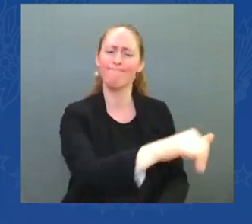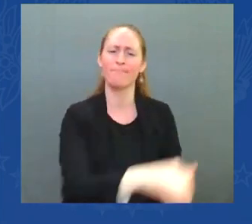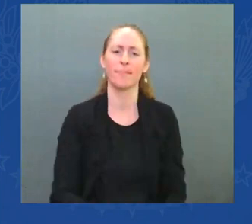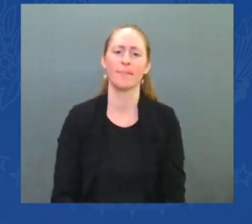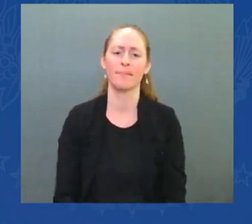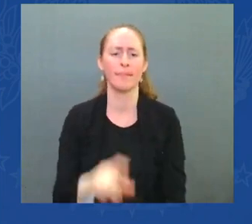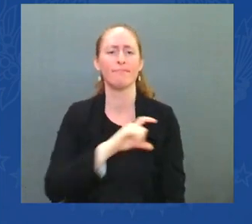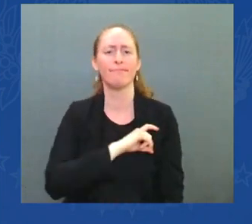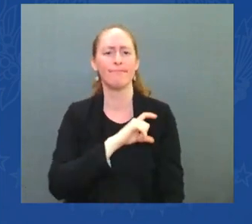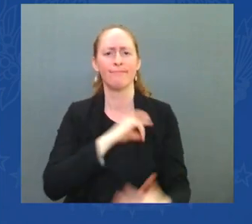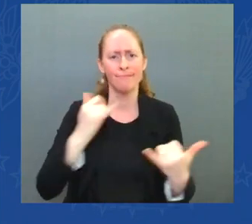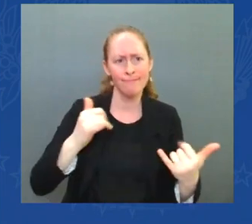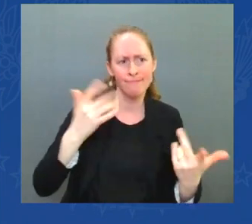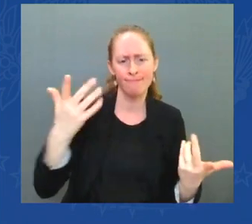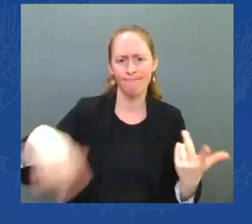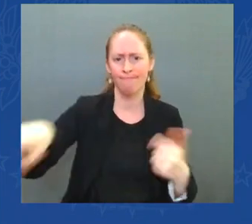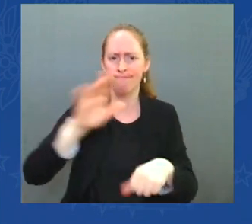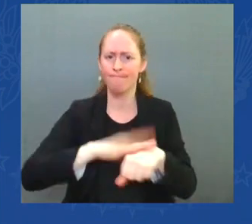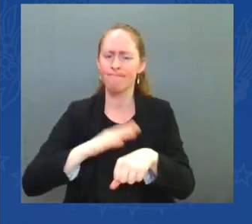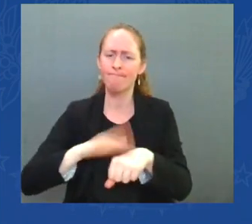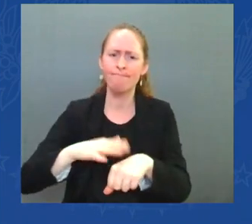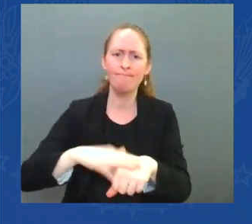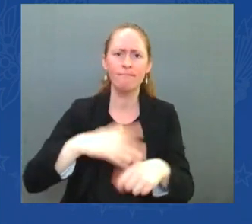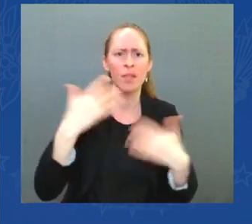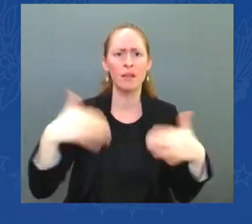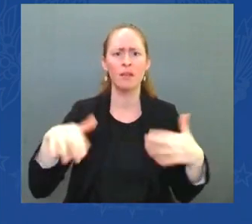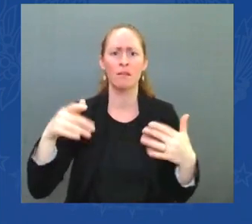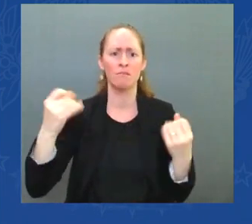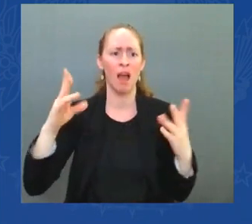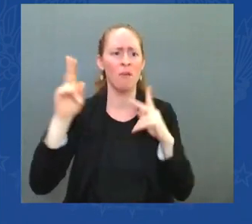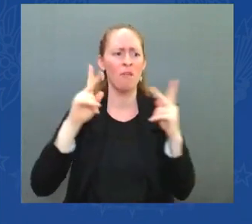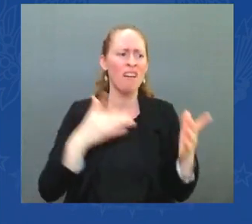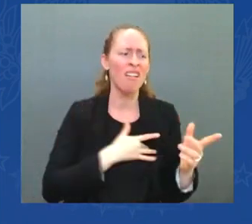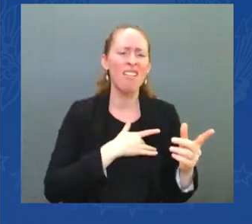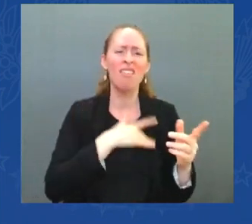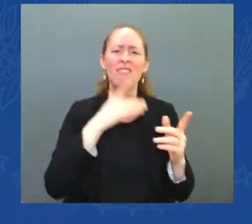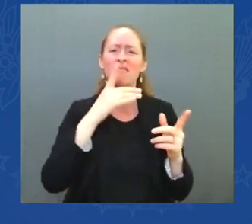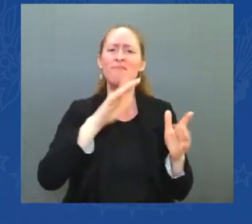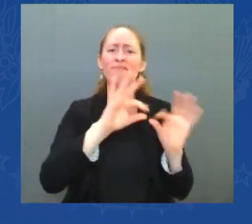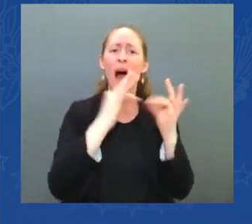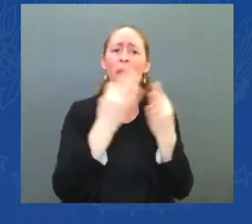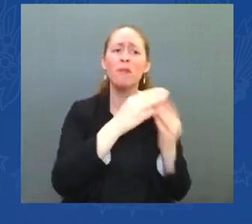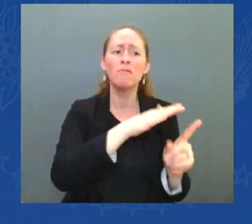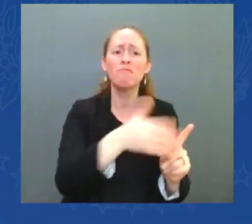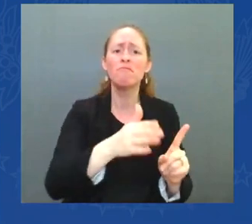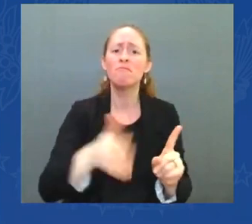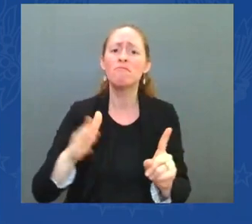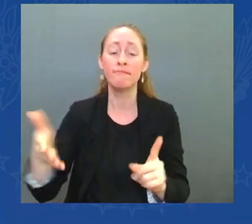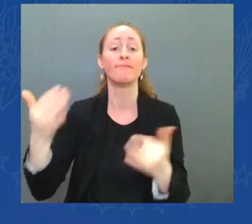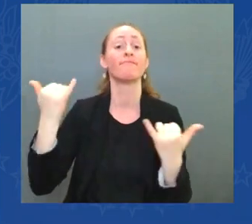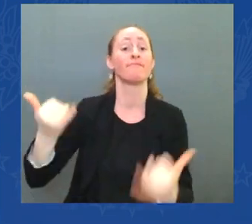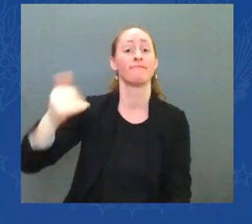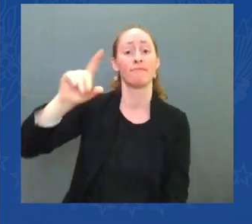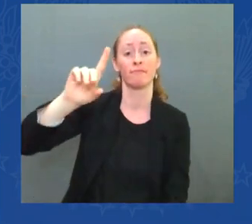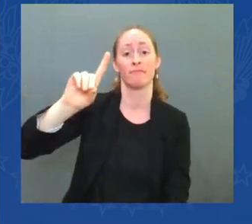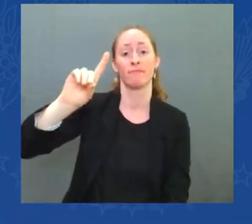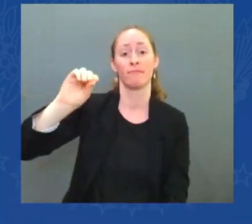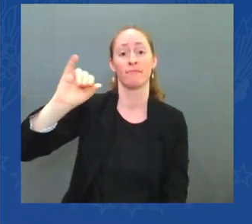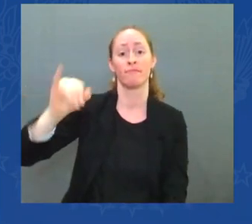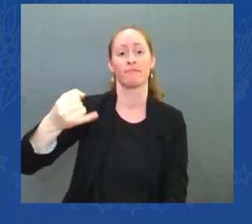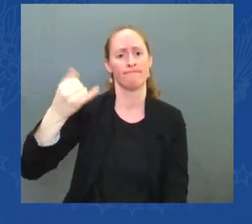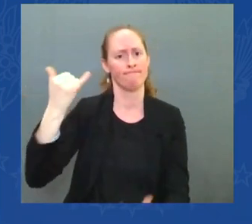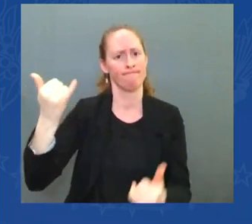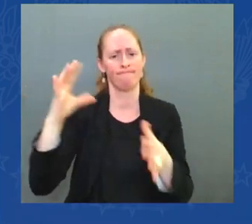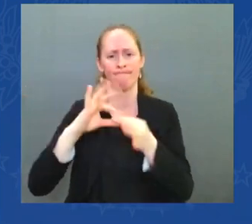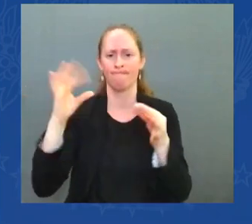acting. Today, the United States Department of Justice is making it illegal for a business to manufacture one of these kits without a